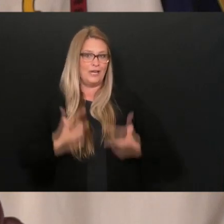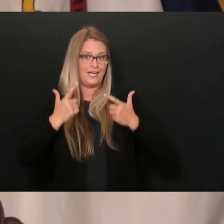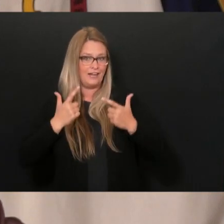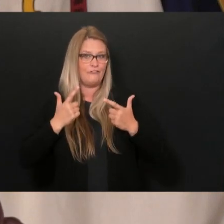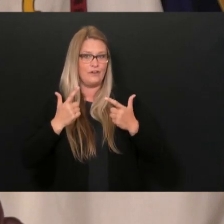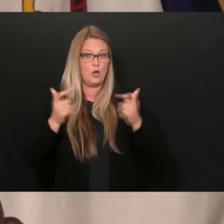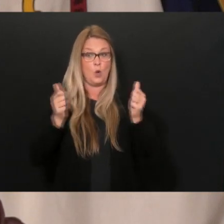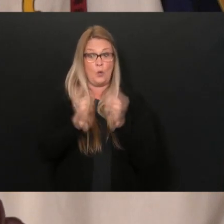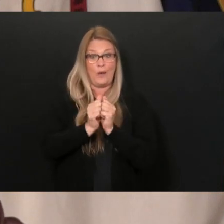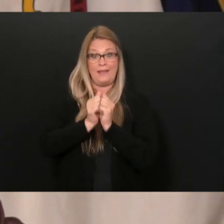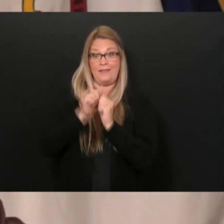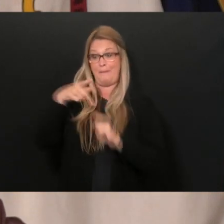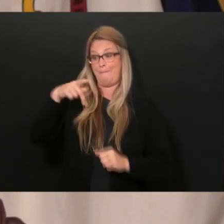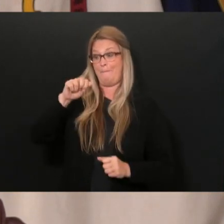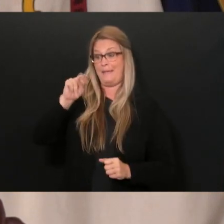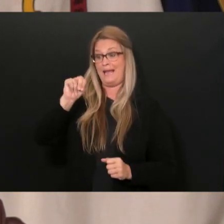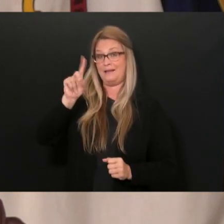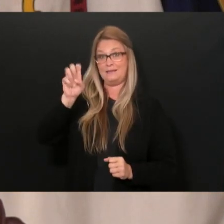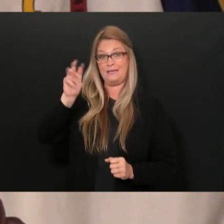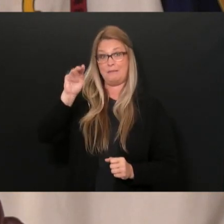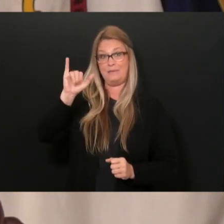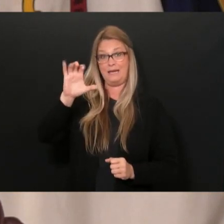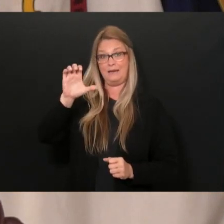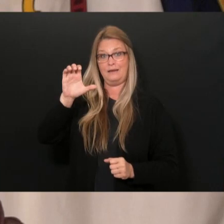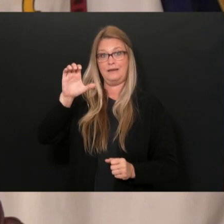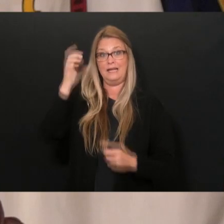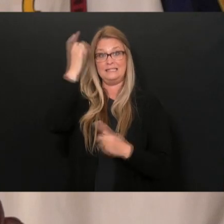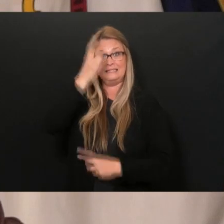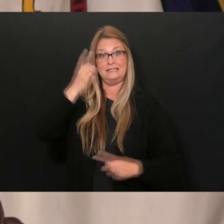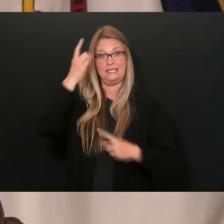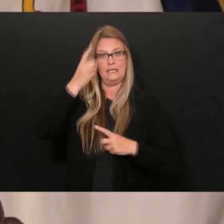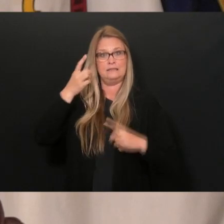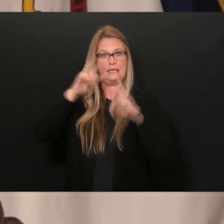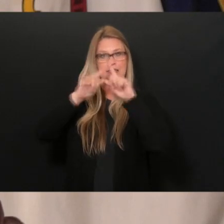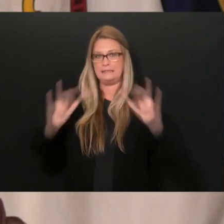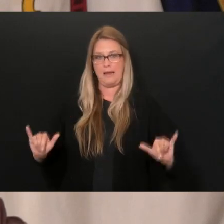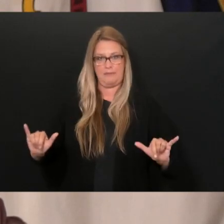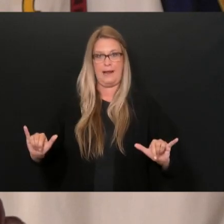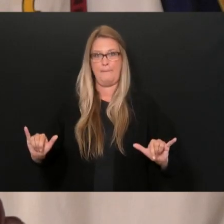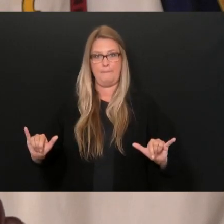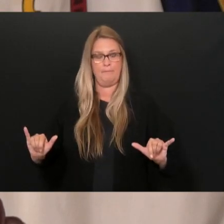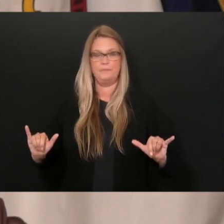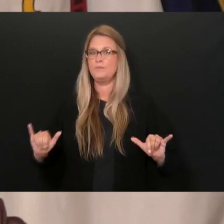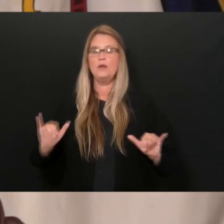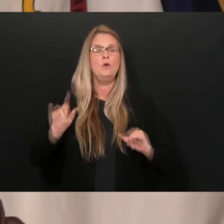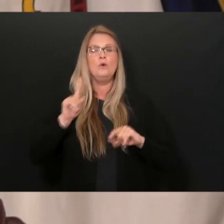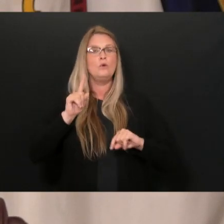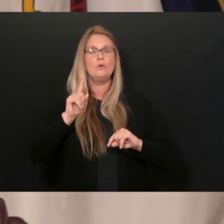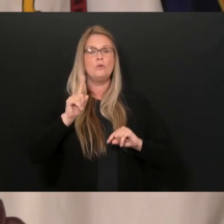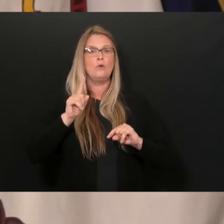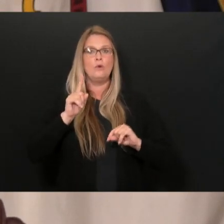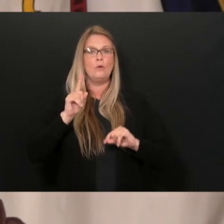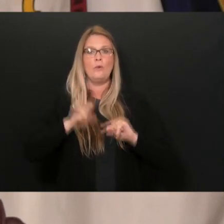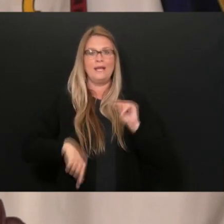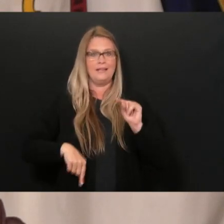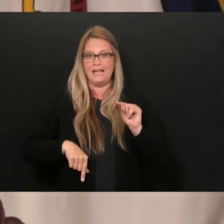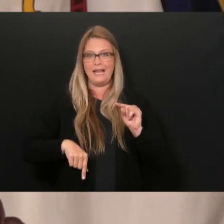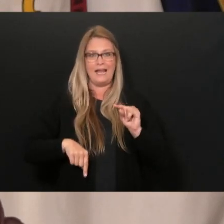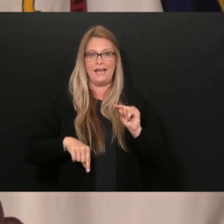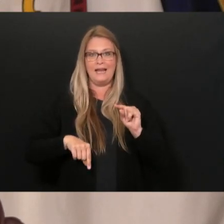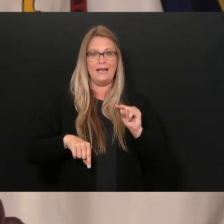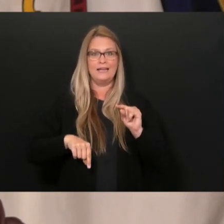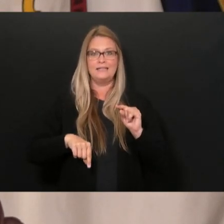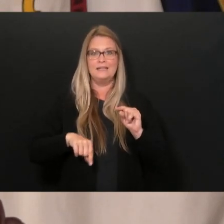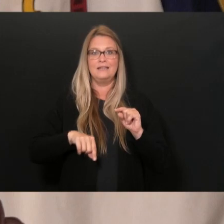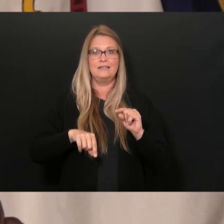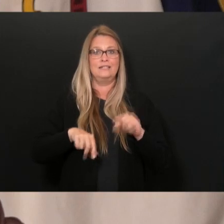this pandemic and this disease as we go forward. We cannot all as a nation just